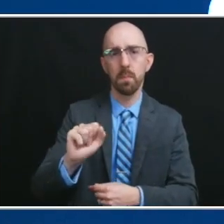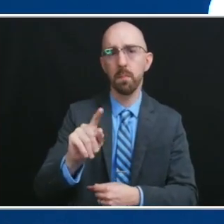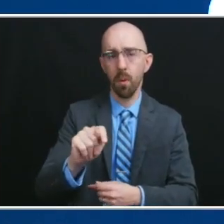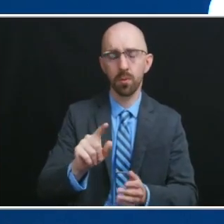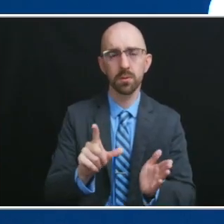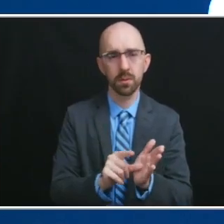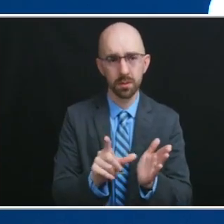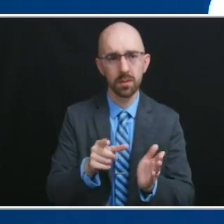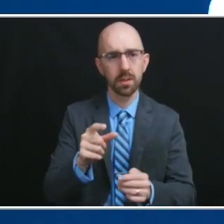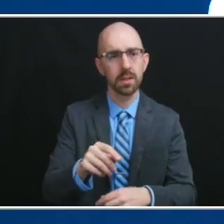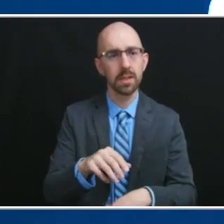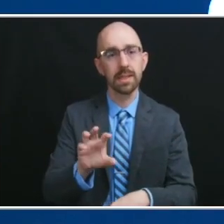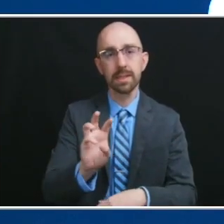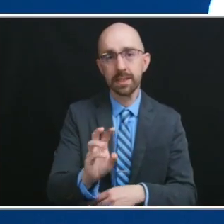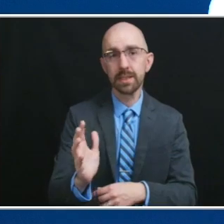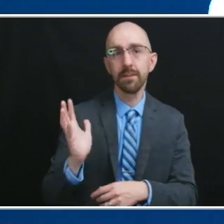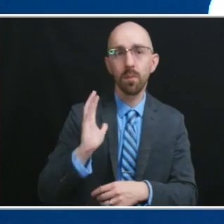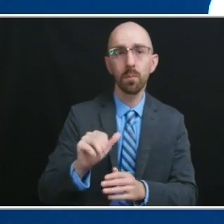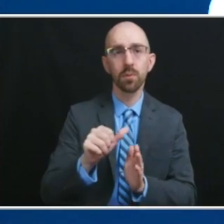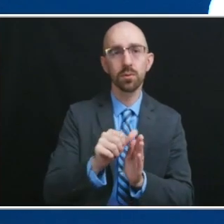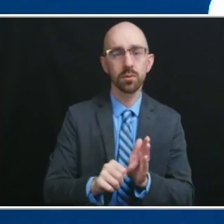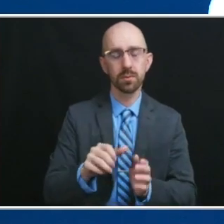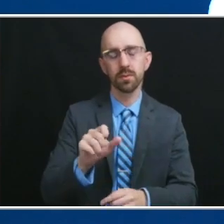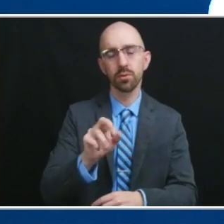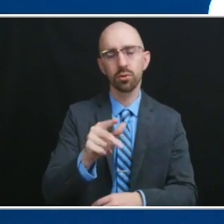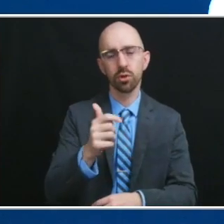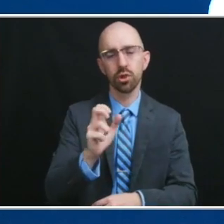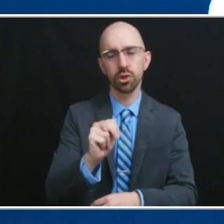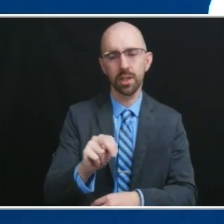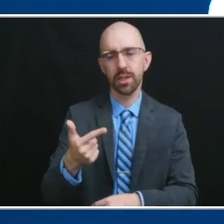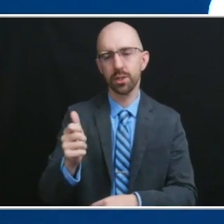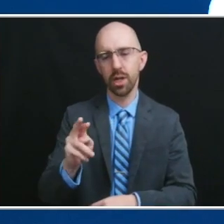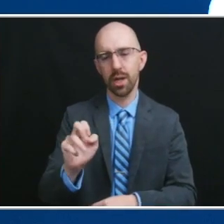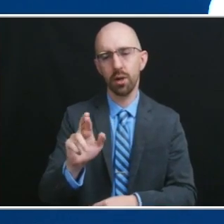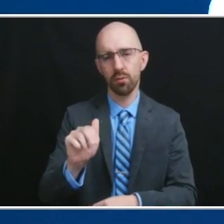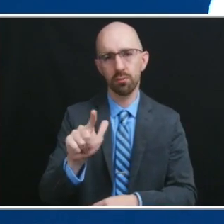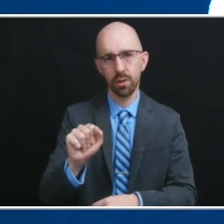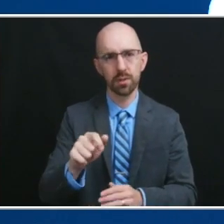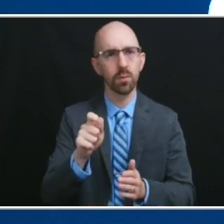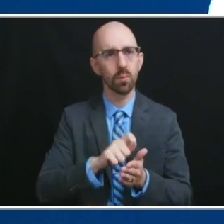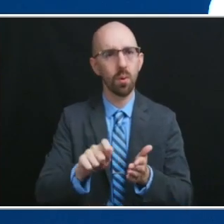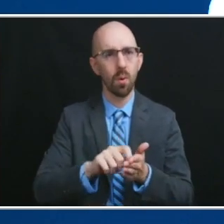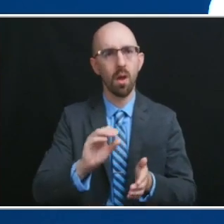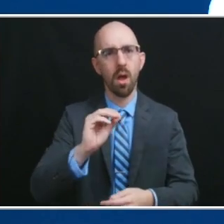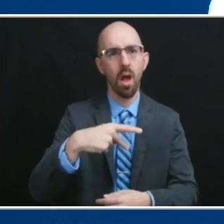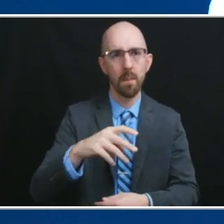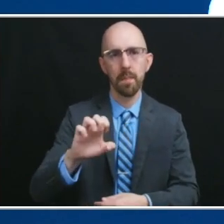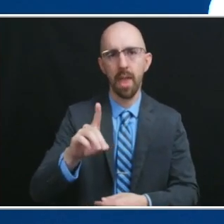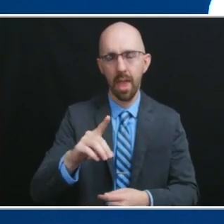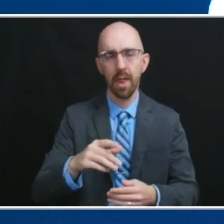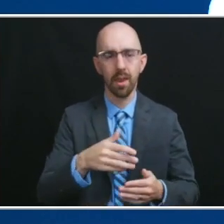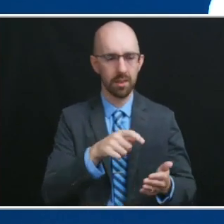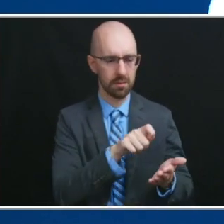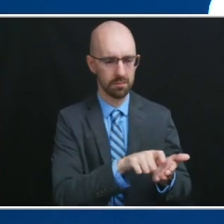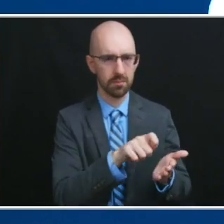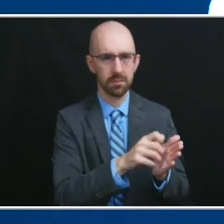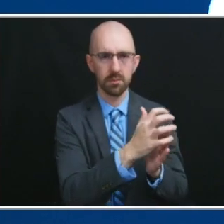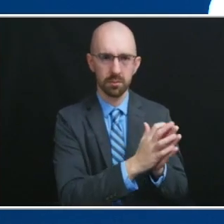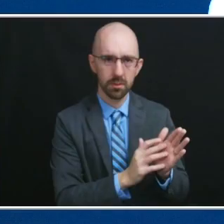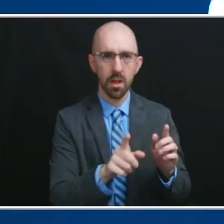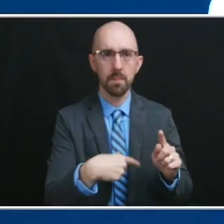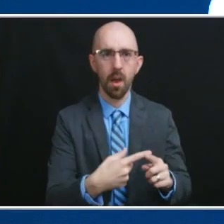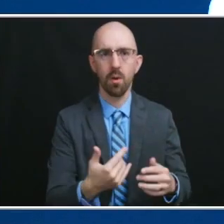6 former Surgeon Generals did write an op-ed piece talking about the current